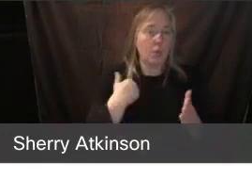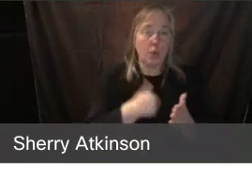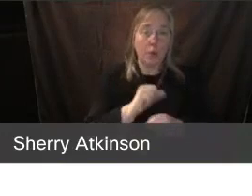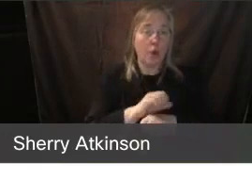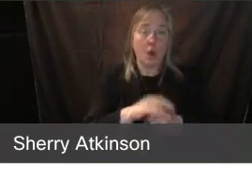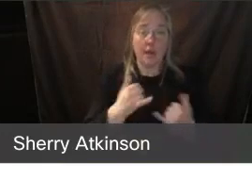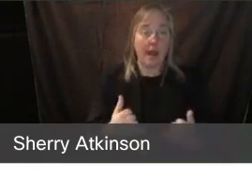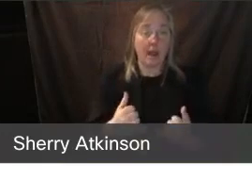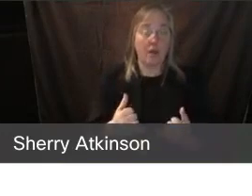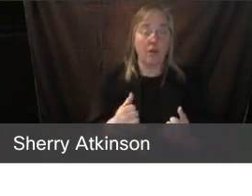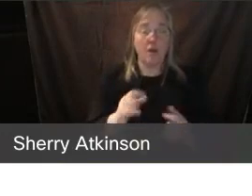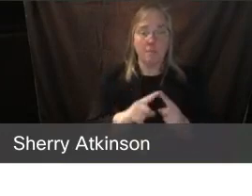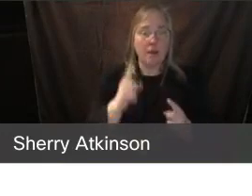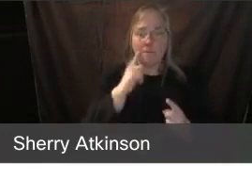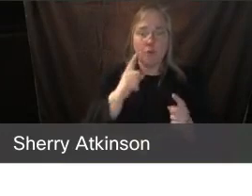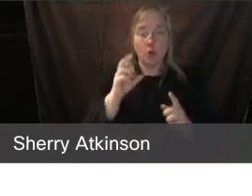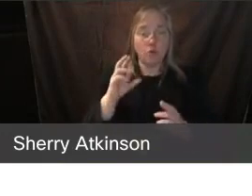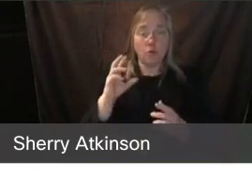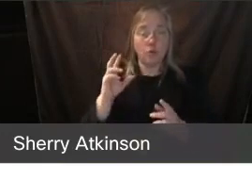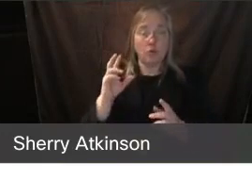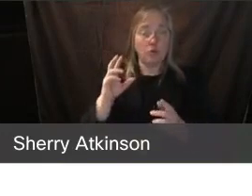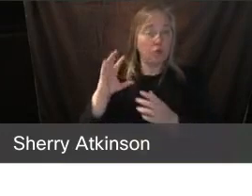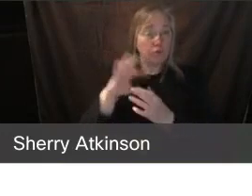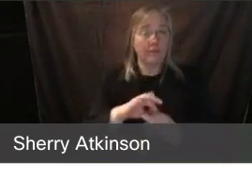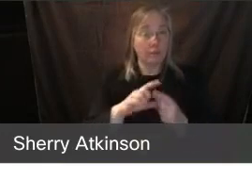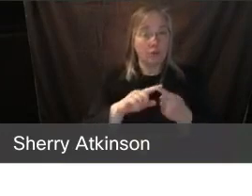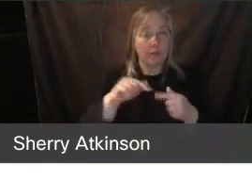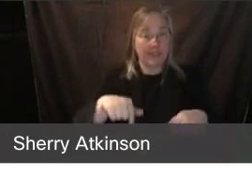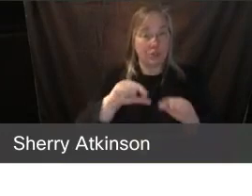now. But for relevance to this group, the